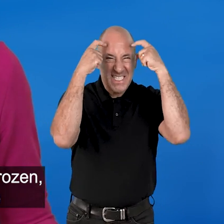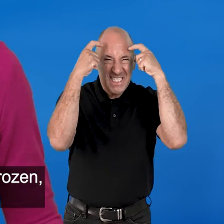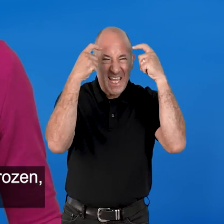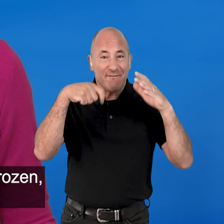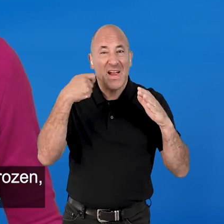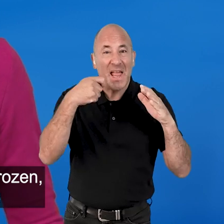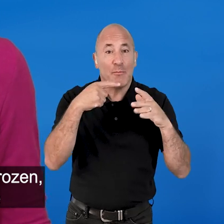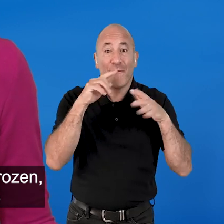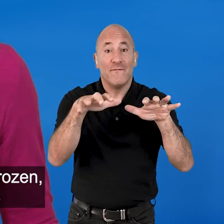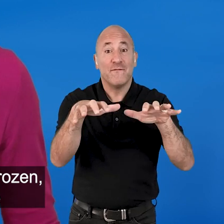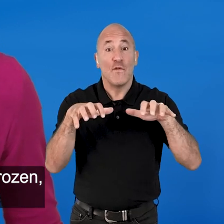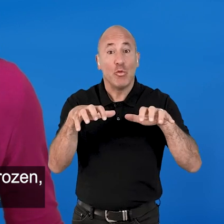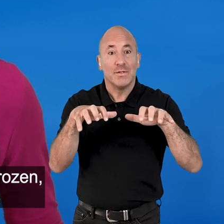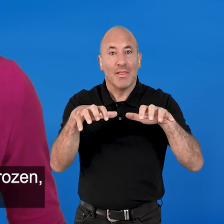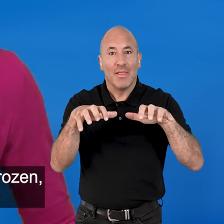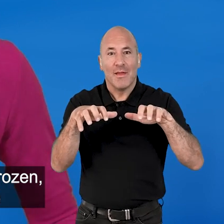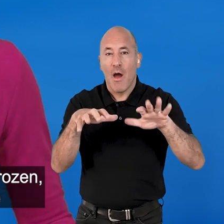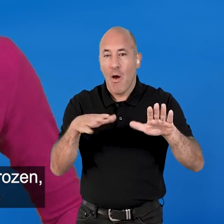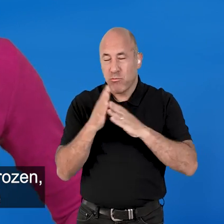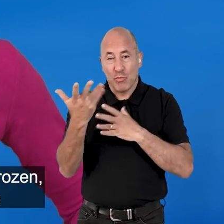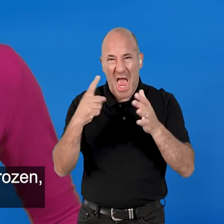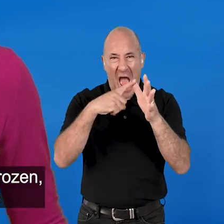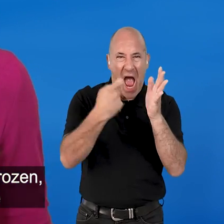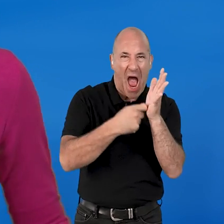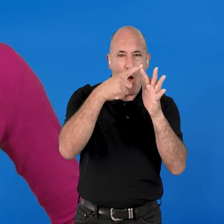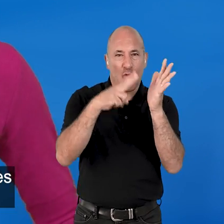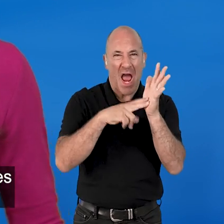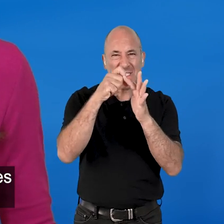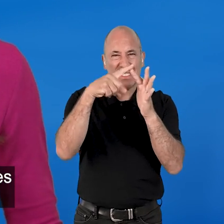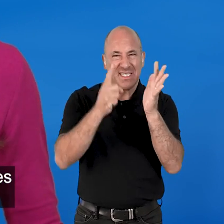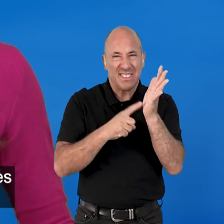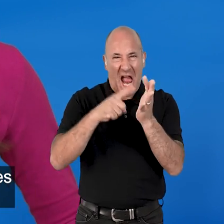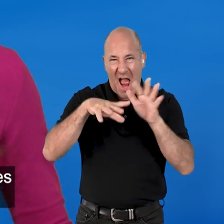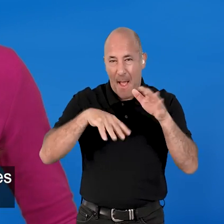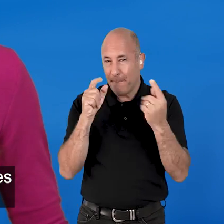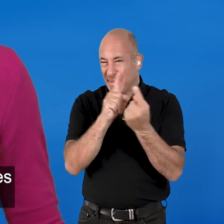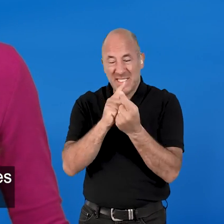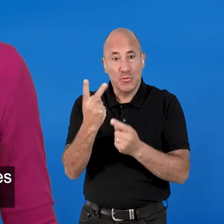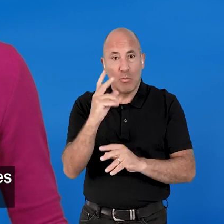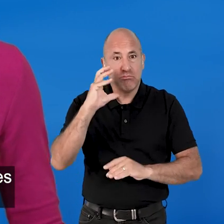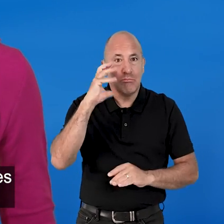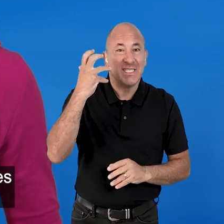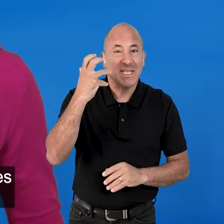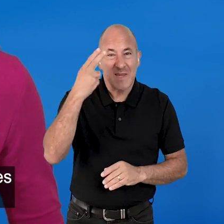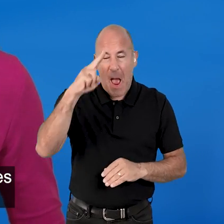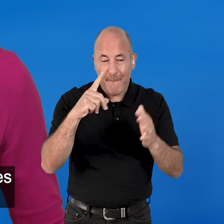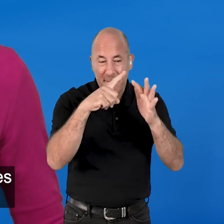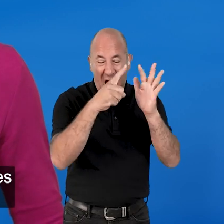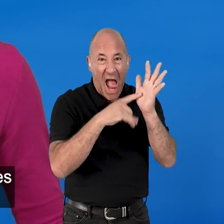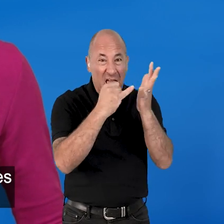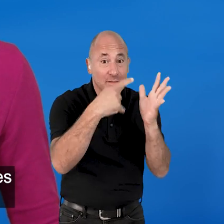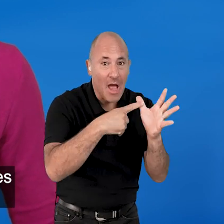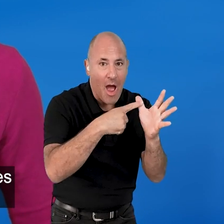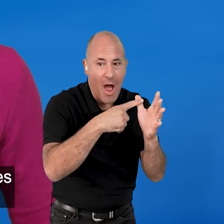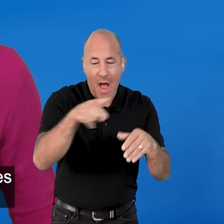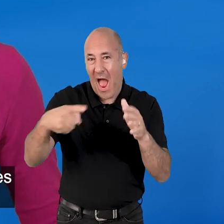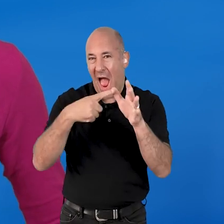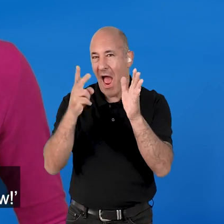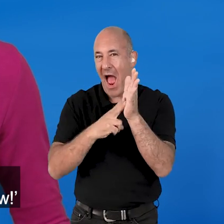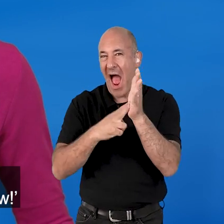doing Disney's movie Frozen. So we're off to Arendelle to meet a pair of princesses called Elsa and